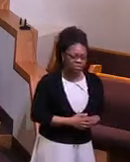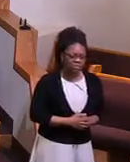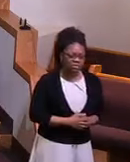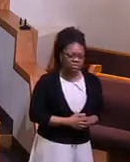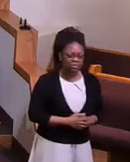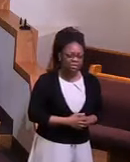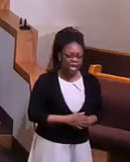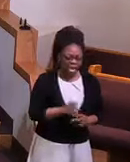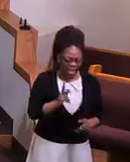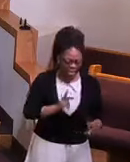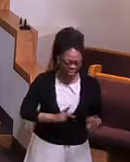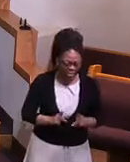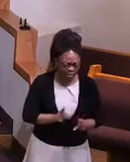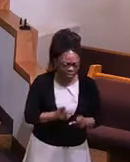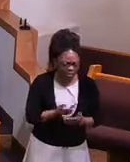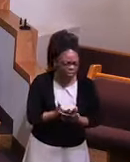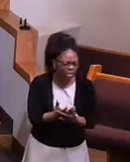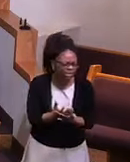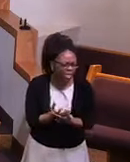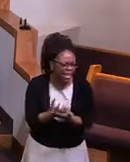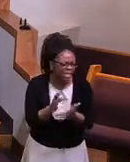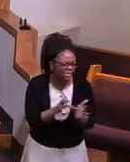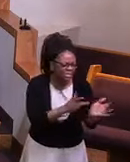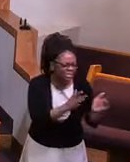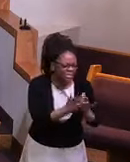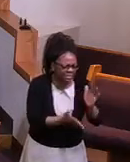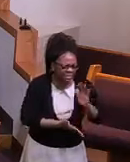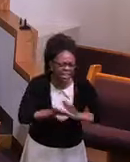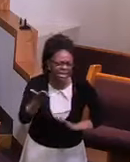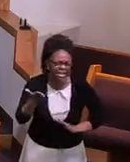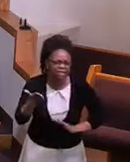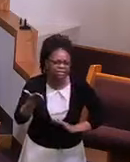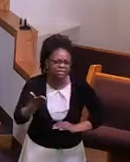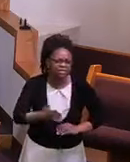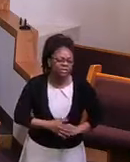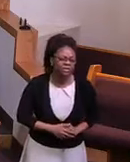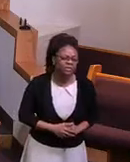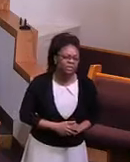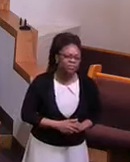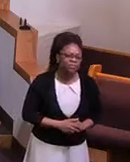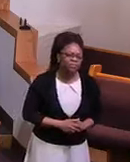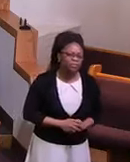And the people begged Jesus to leave.